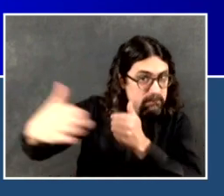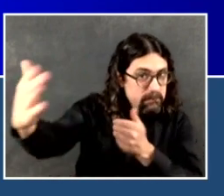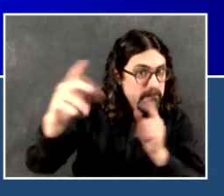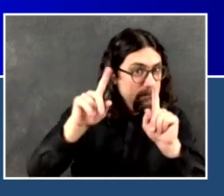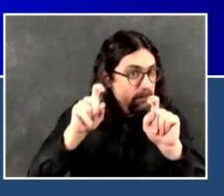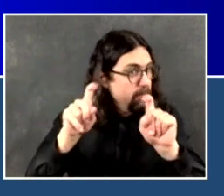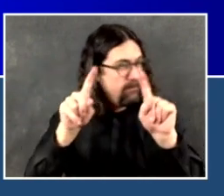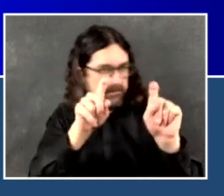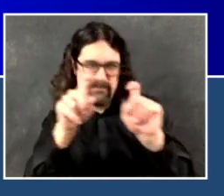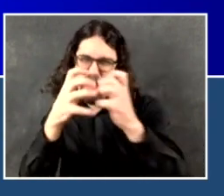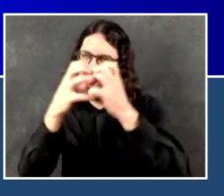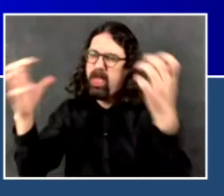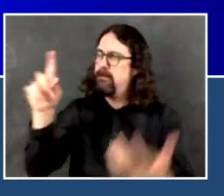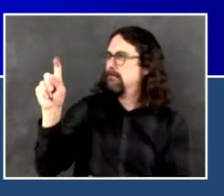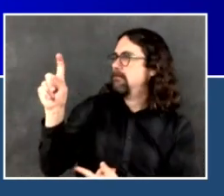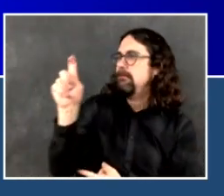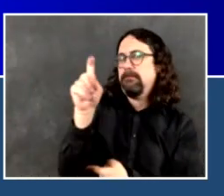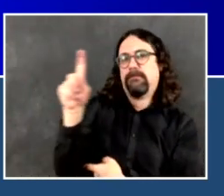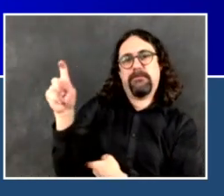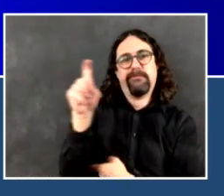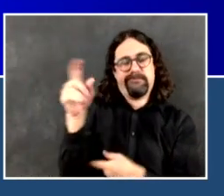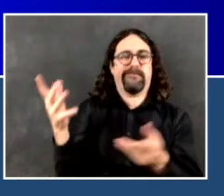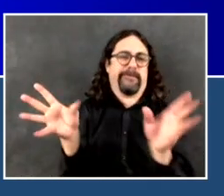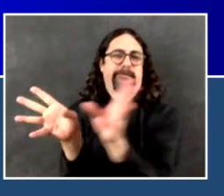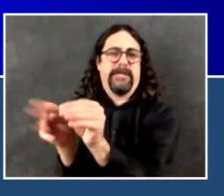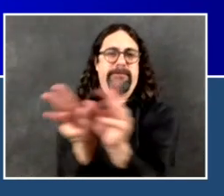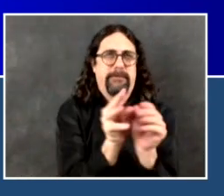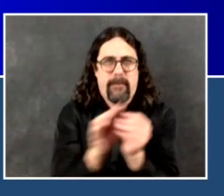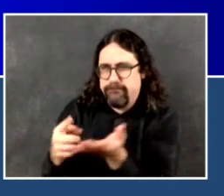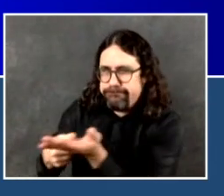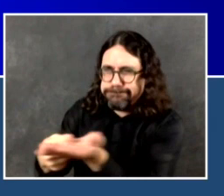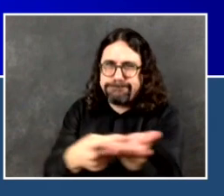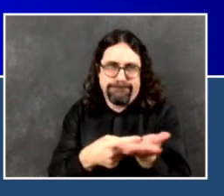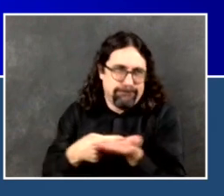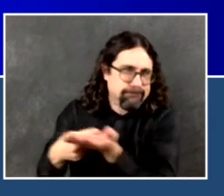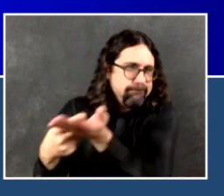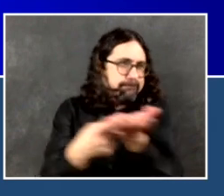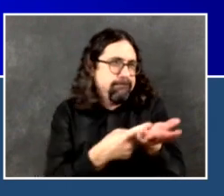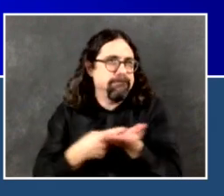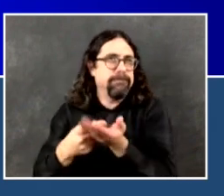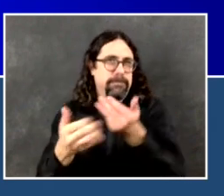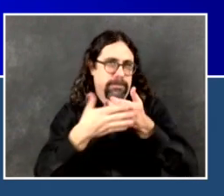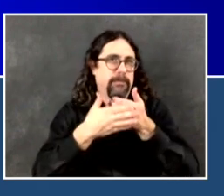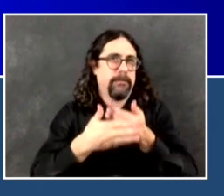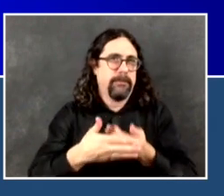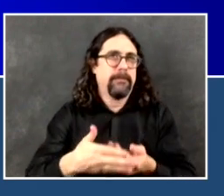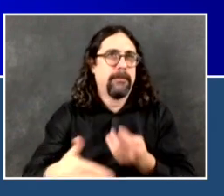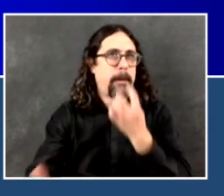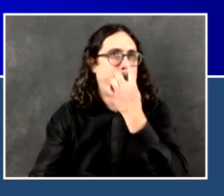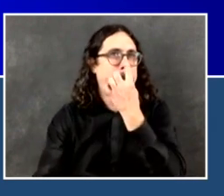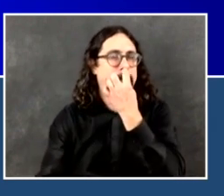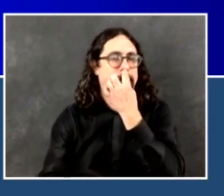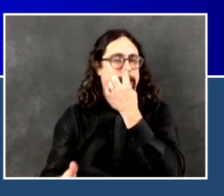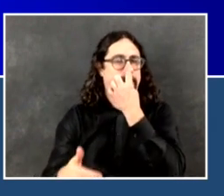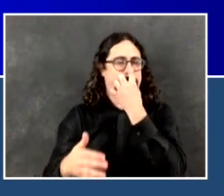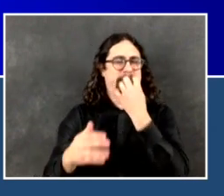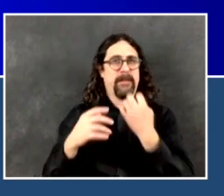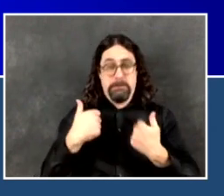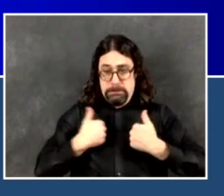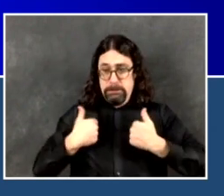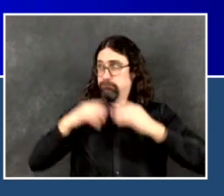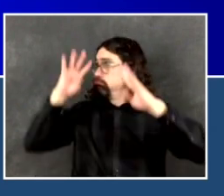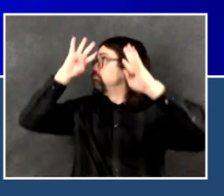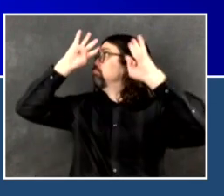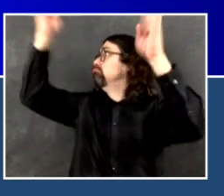borrow on that from that and use it as we formulate our plans. And this is all going to move fast because we have to be ready for that moment where